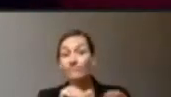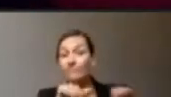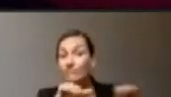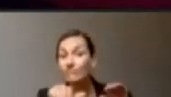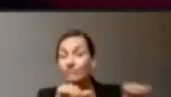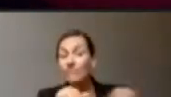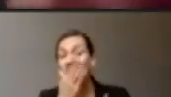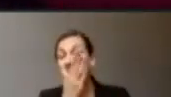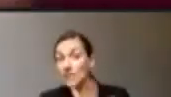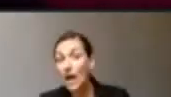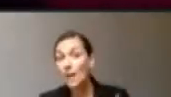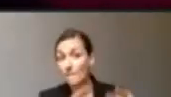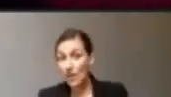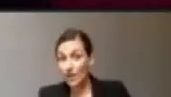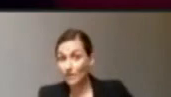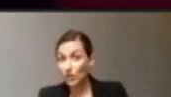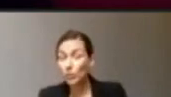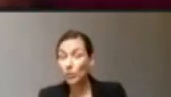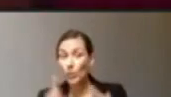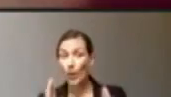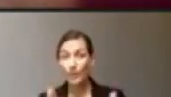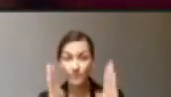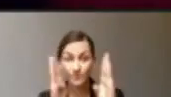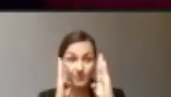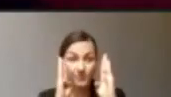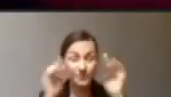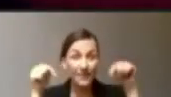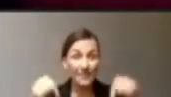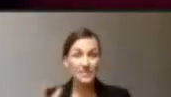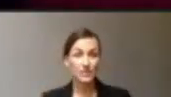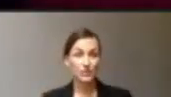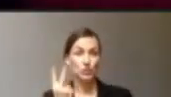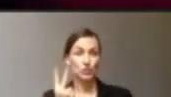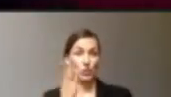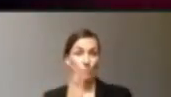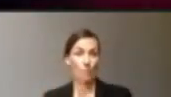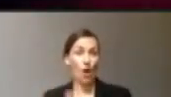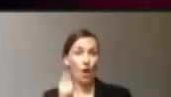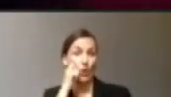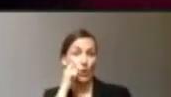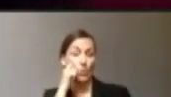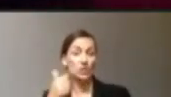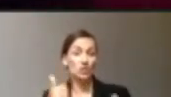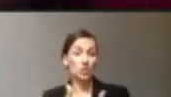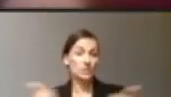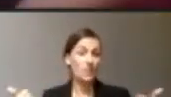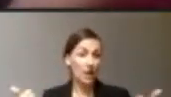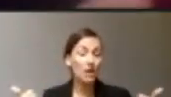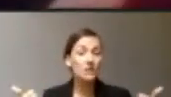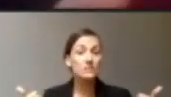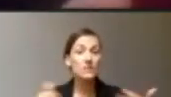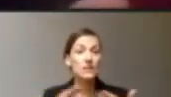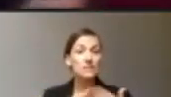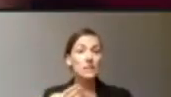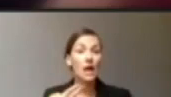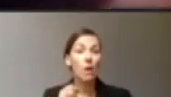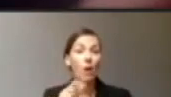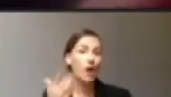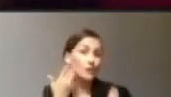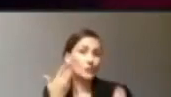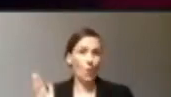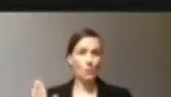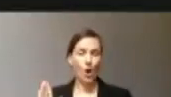some of you that are tuning in to this two-part Racial Disparities Town Hall may not know who the